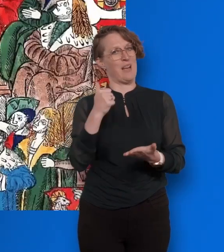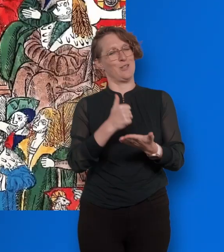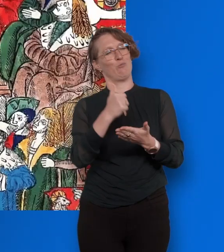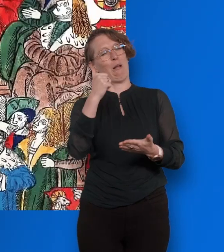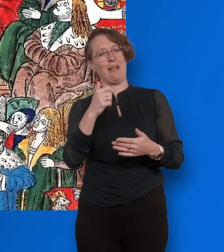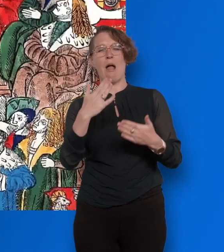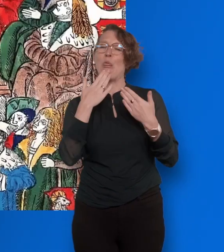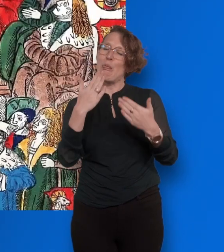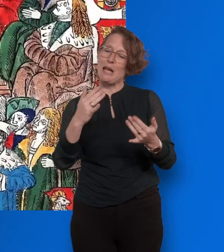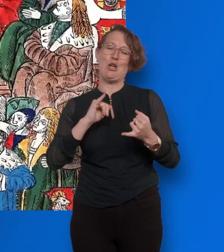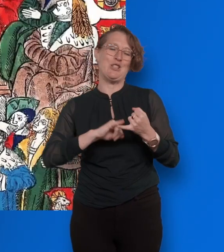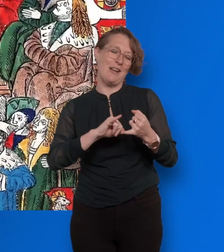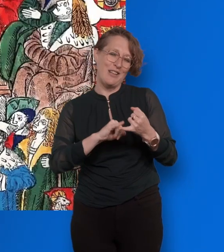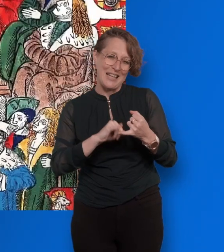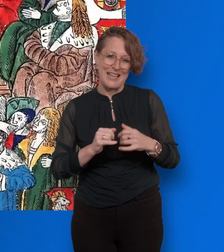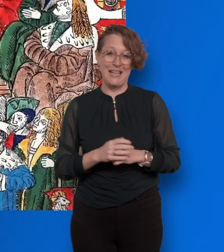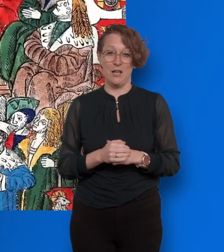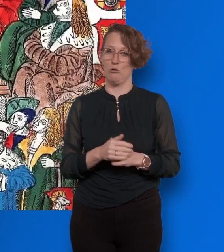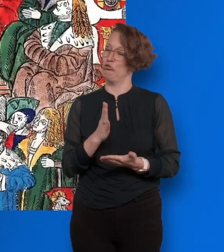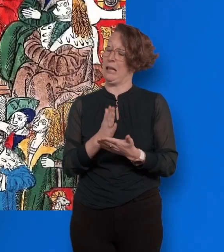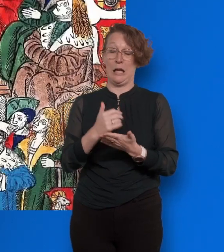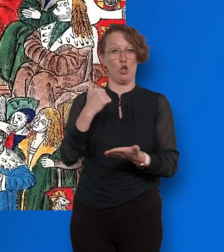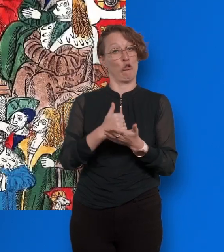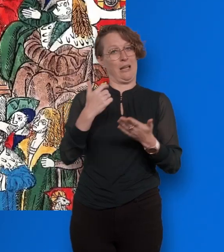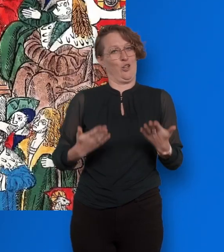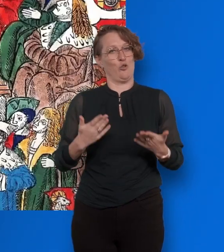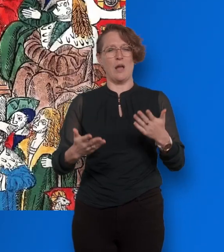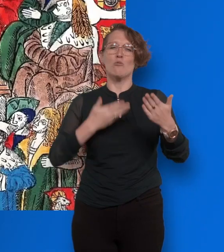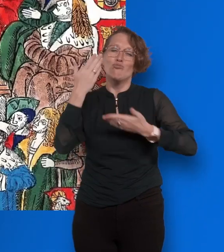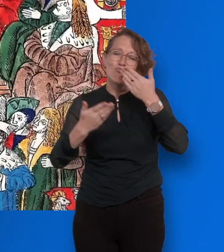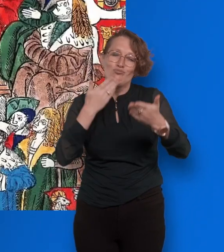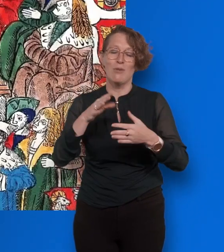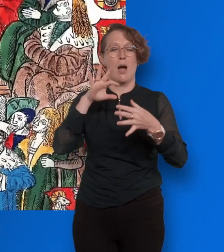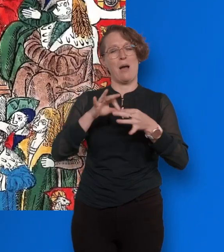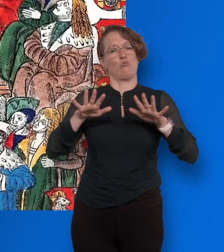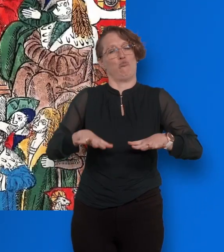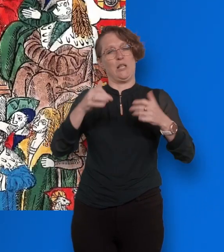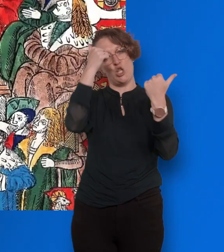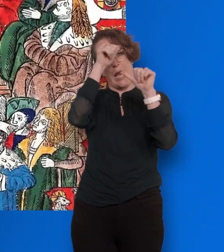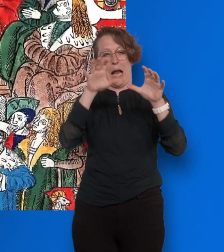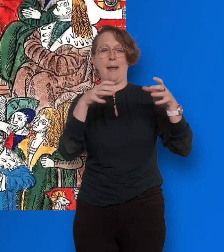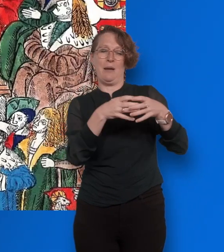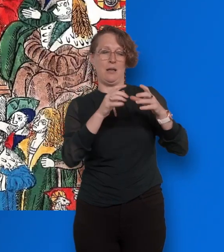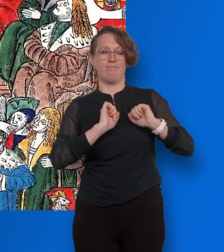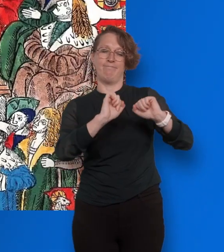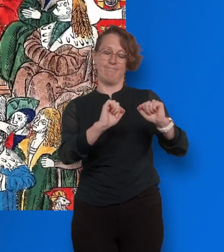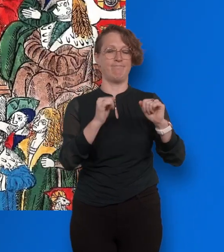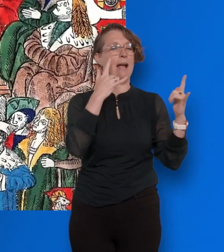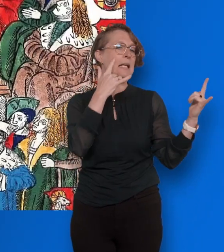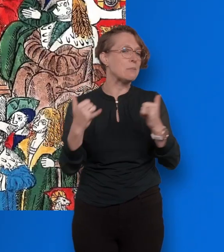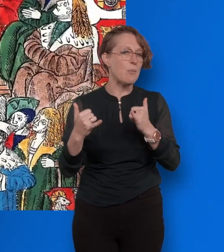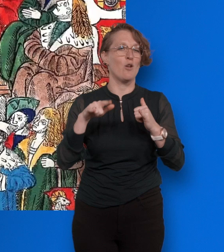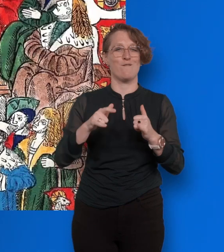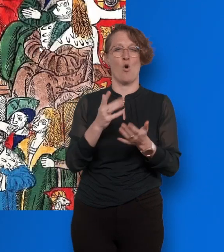so much, Stephanie. And it's great to be able to talk a little bit about the British Academy's experiment with